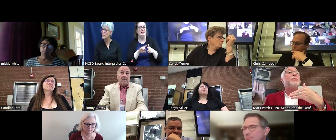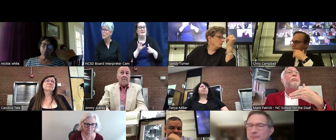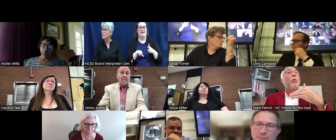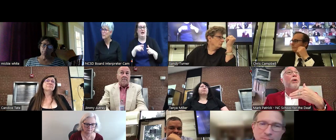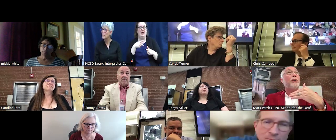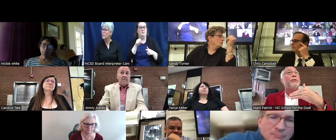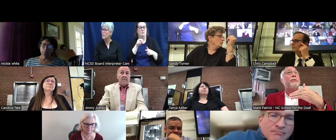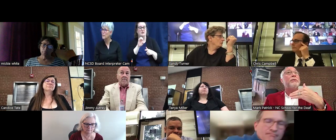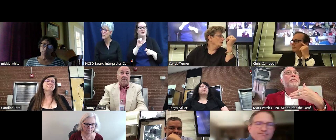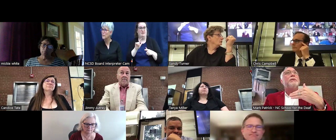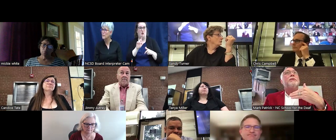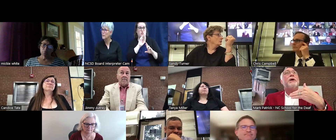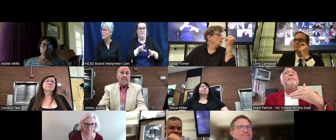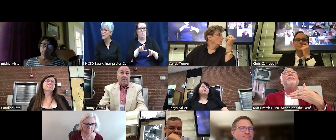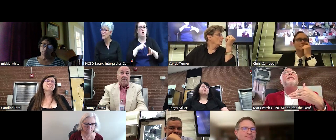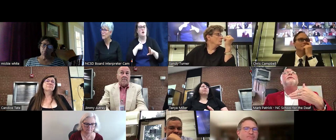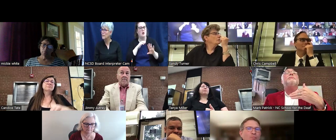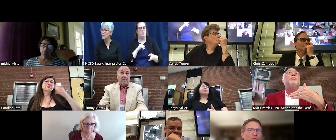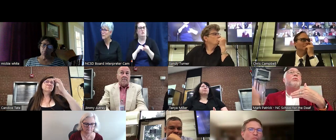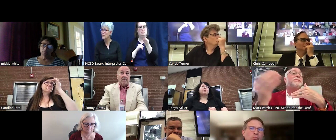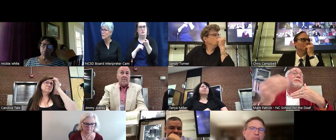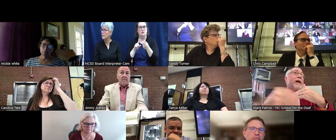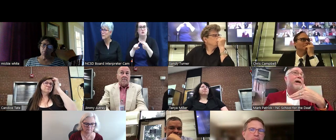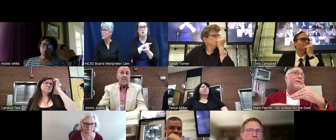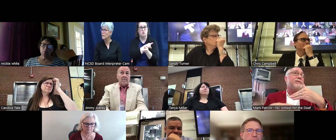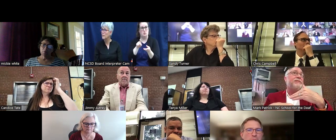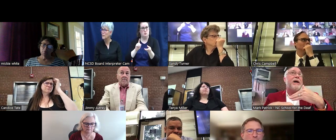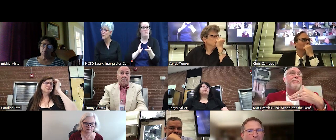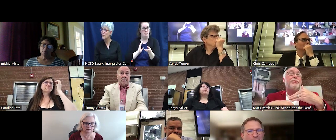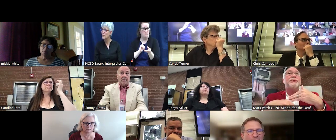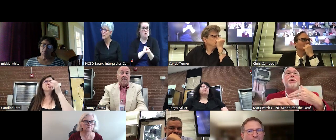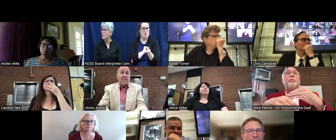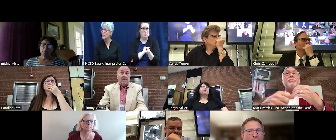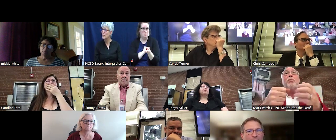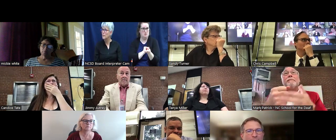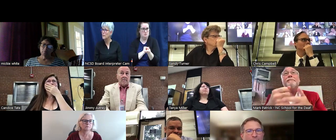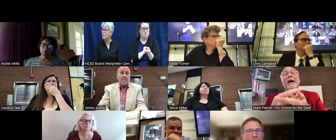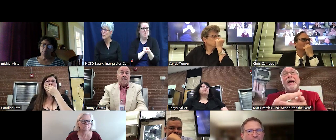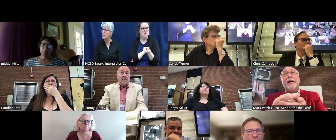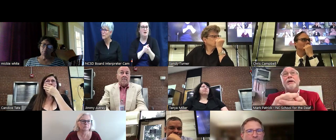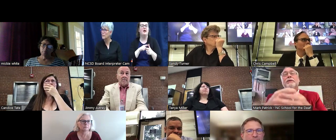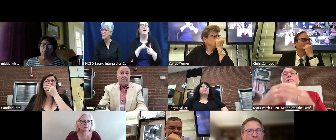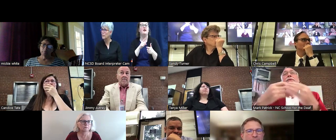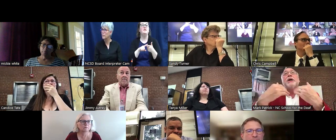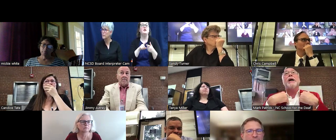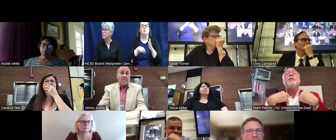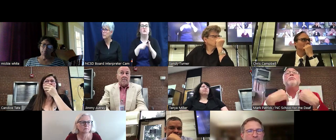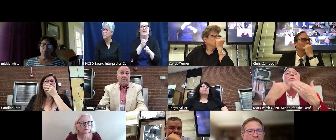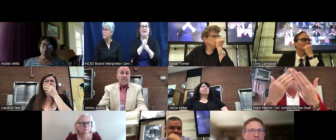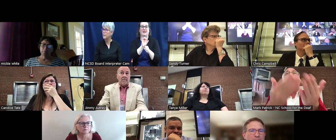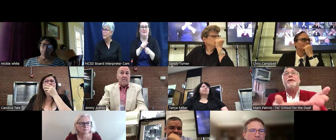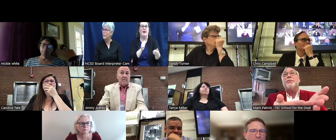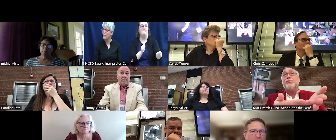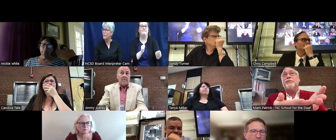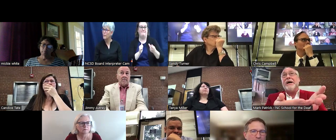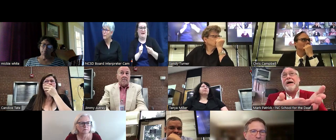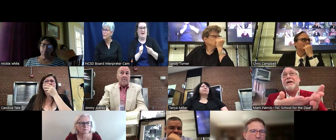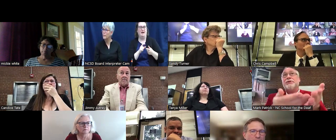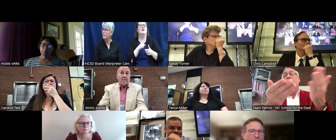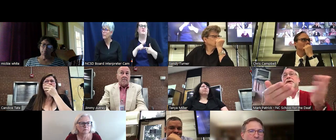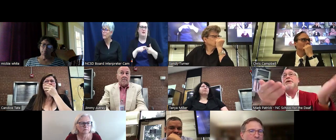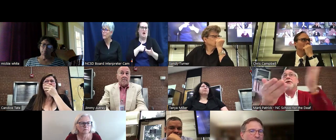to the board. And then once I receive that personnel report back, and I will go ahead and approve